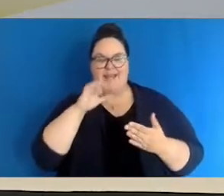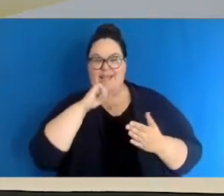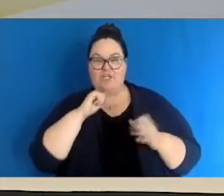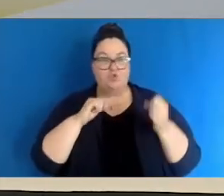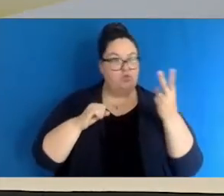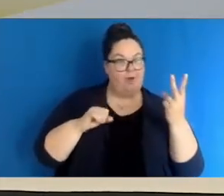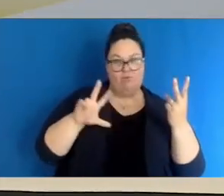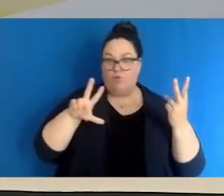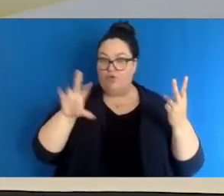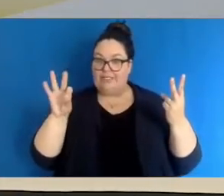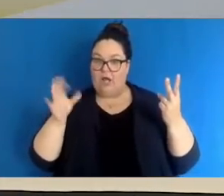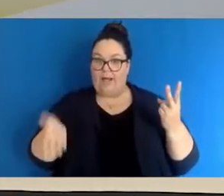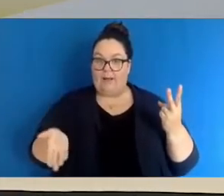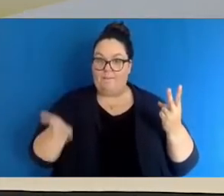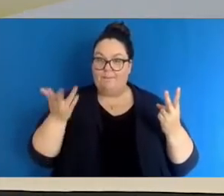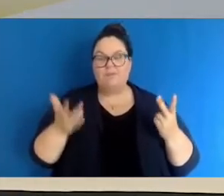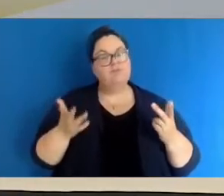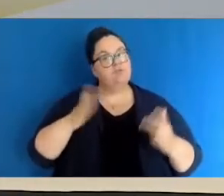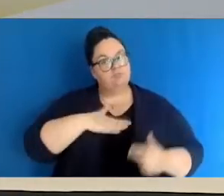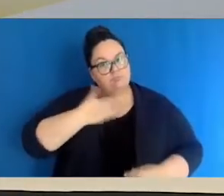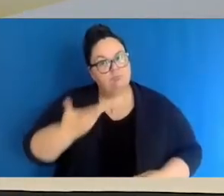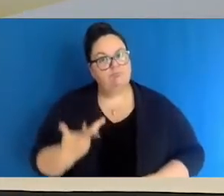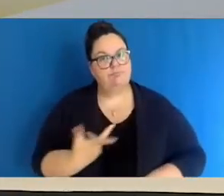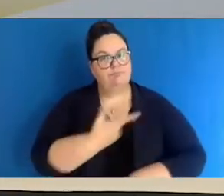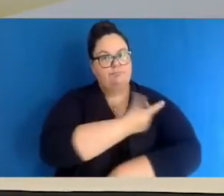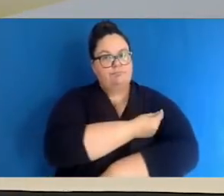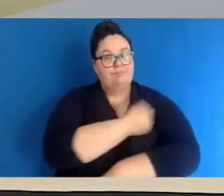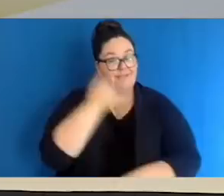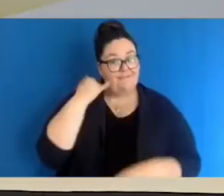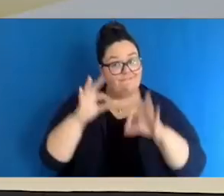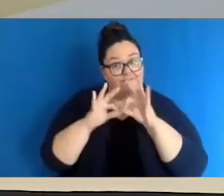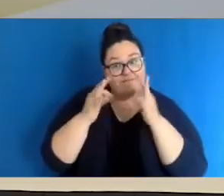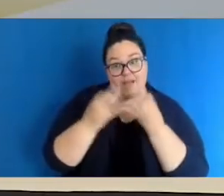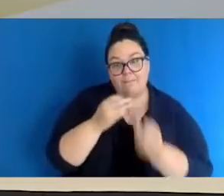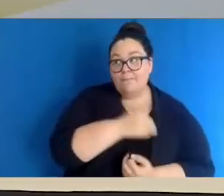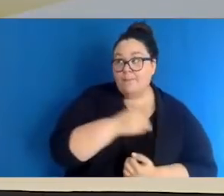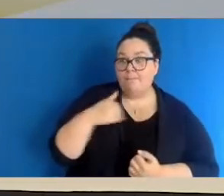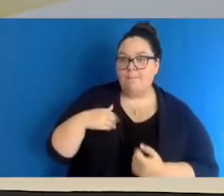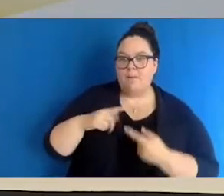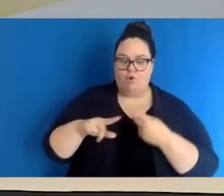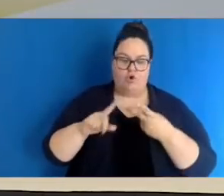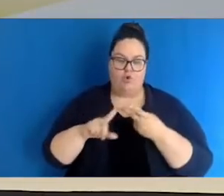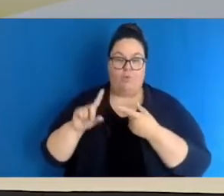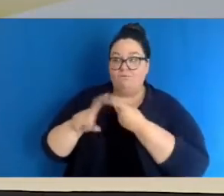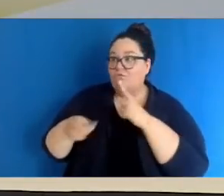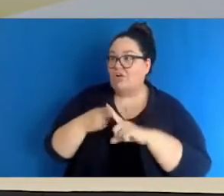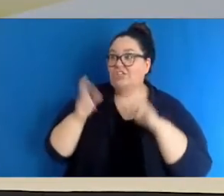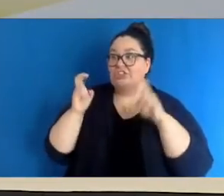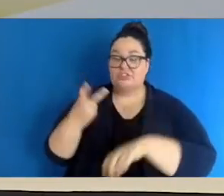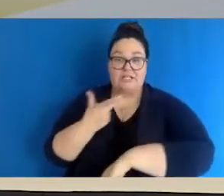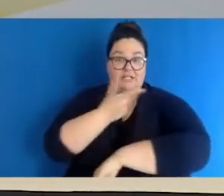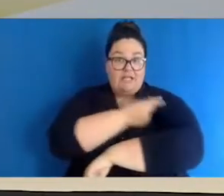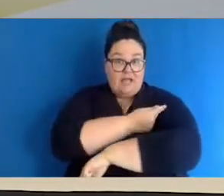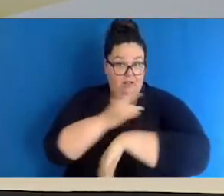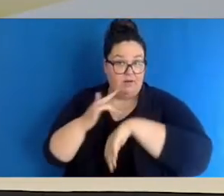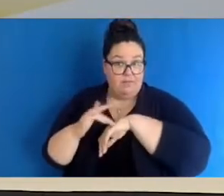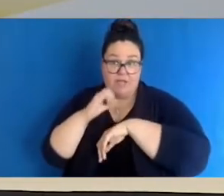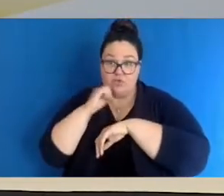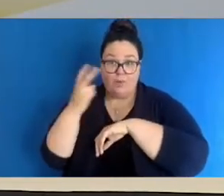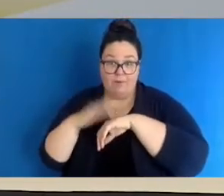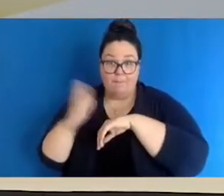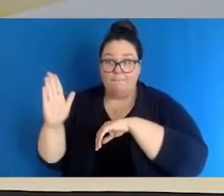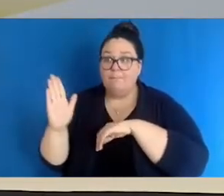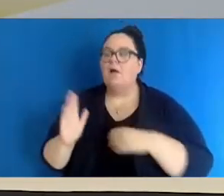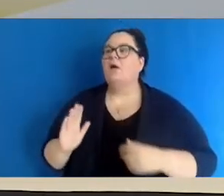step up and get immunized. If you have a loved one or a friend who's not yet been immunized, please talk to them about the importance